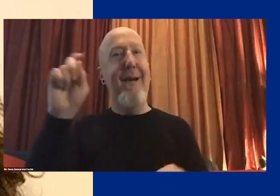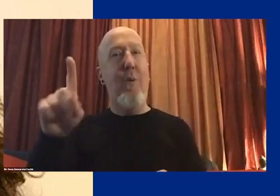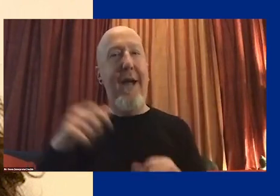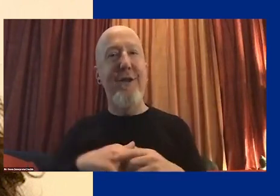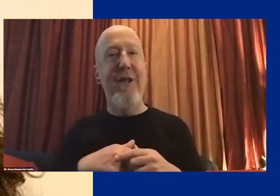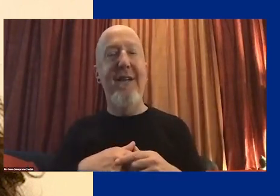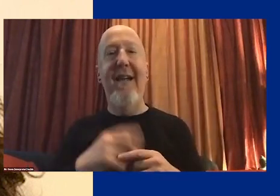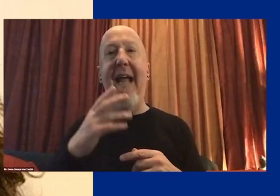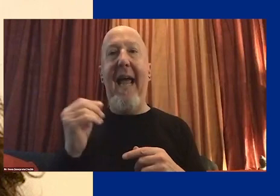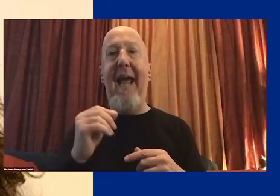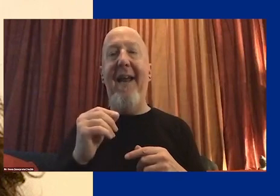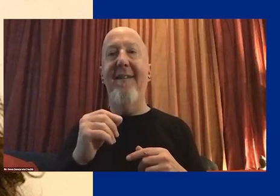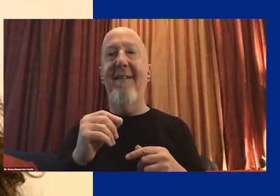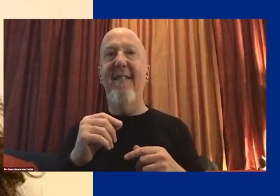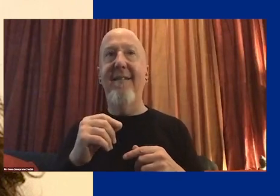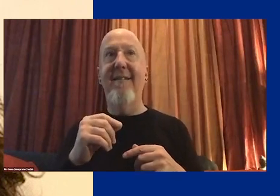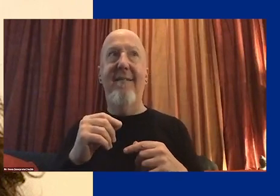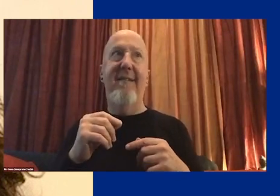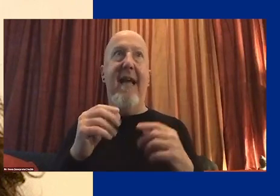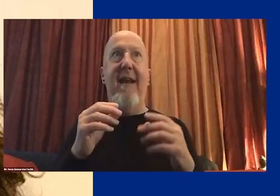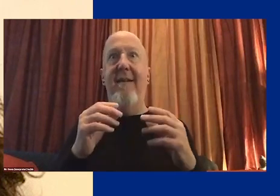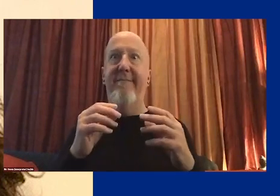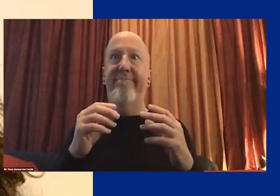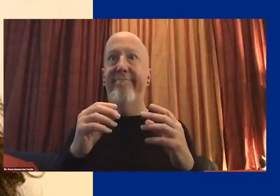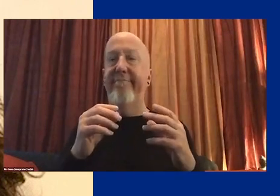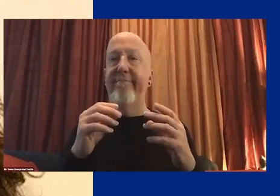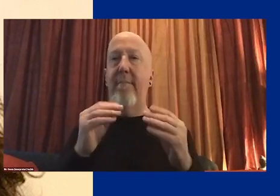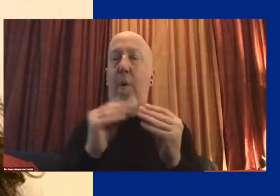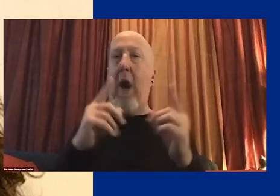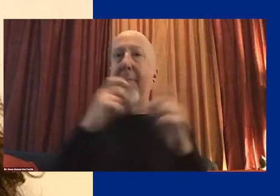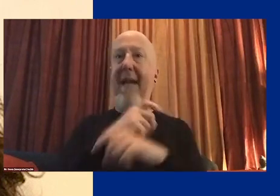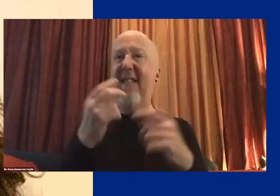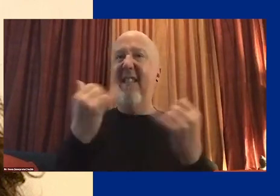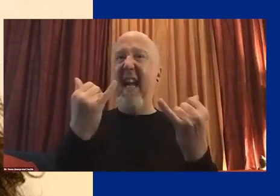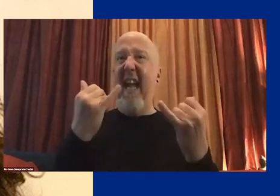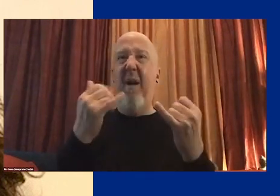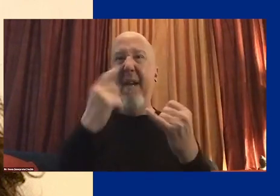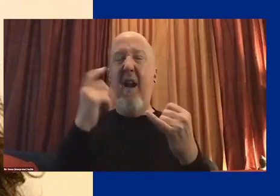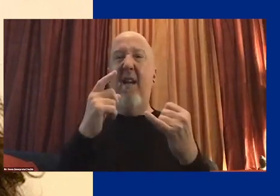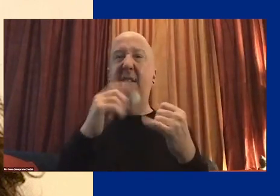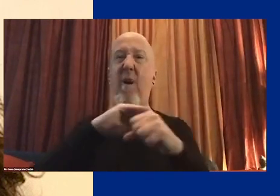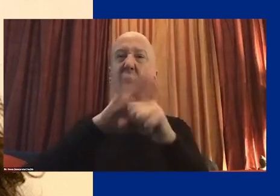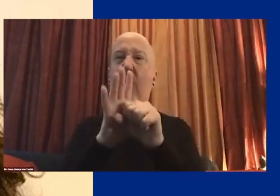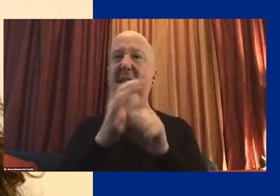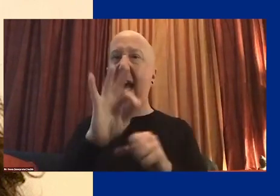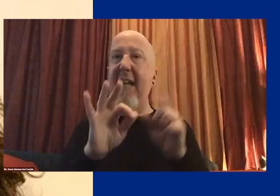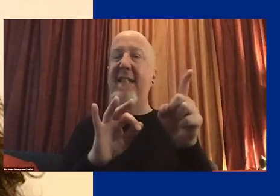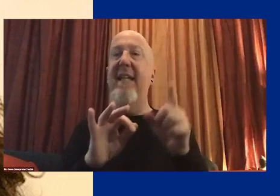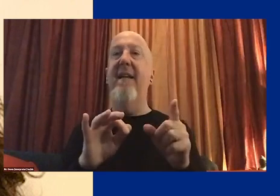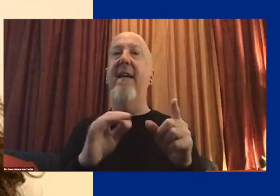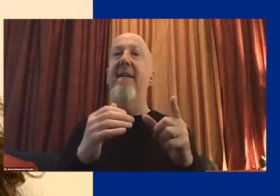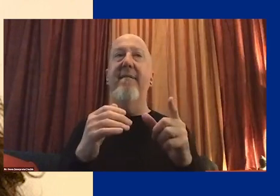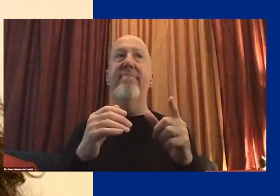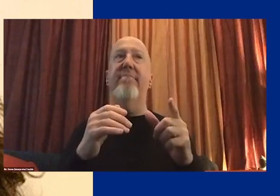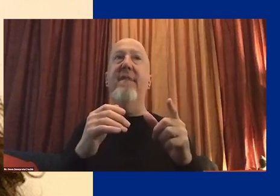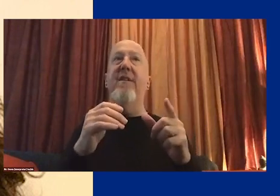it's even bigger in the context of COVID-19 when there's a public health emergency declaration